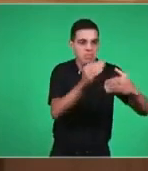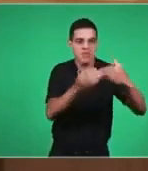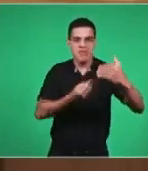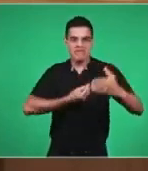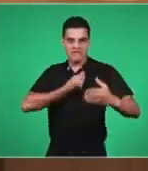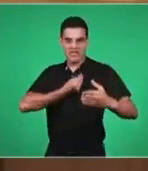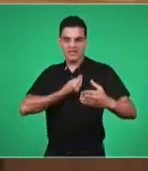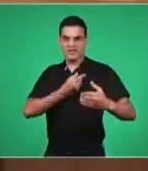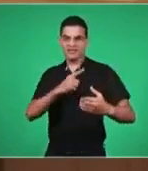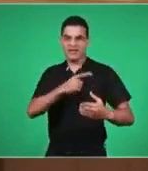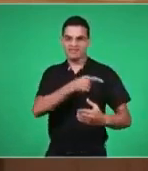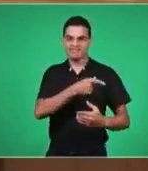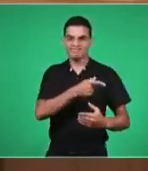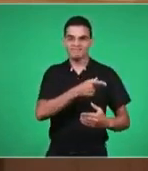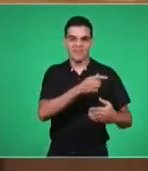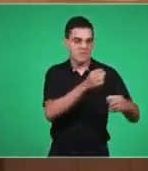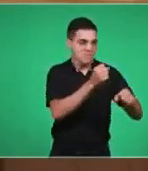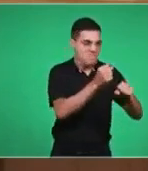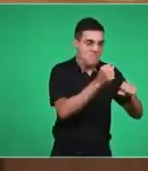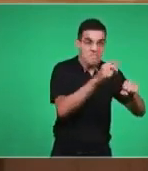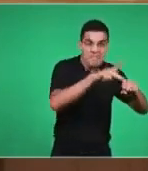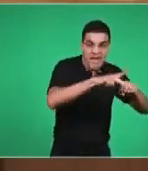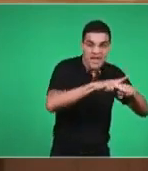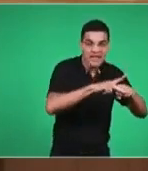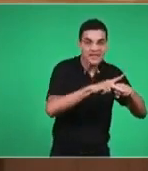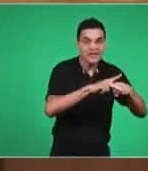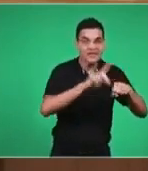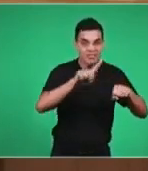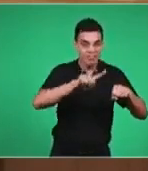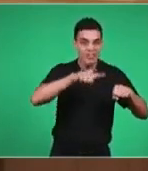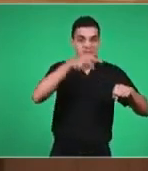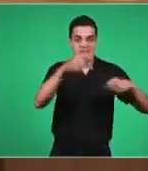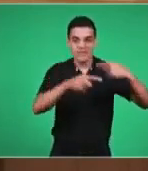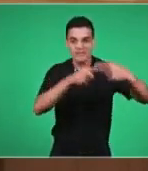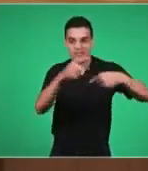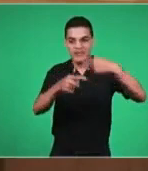life. Rocks cannot produce elephants,